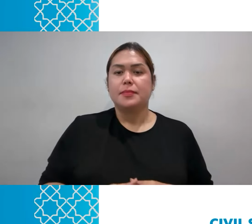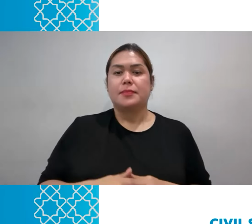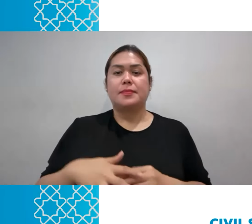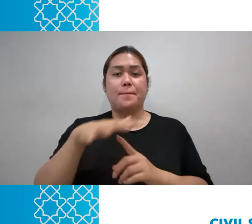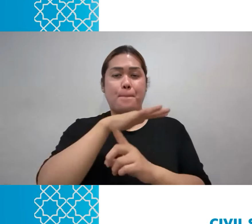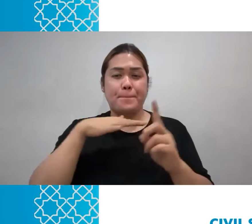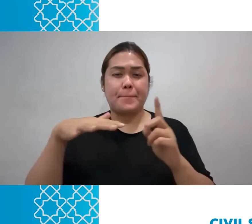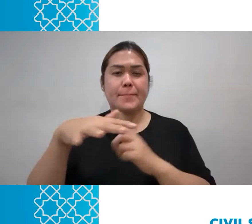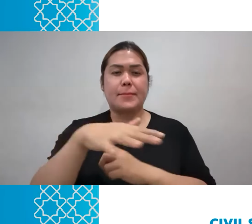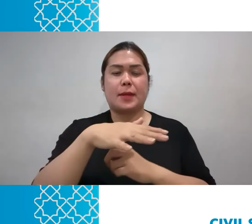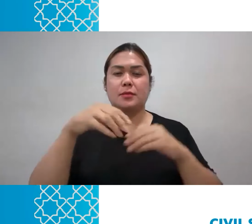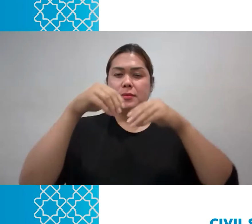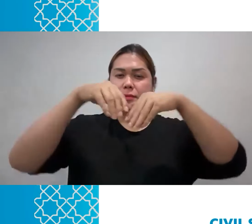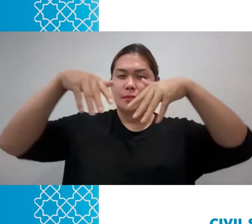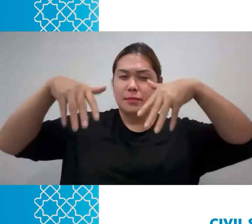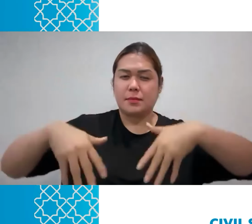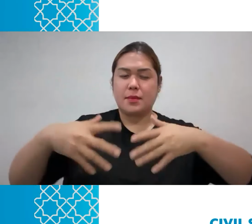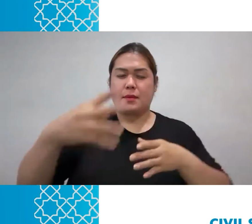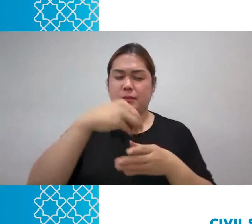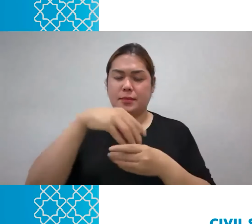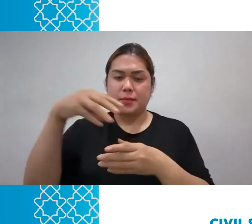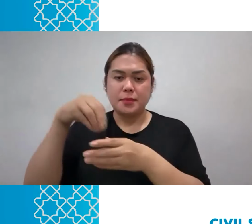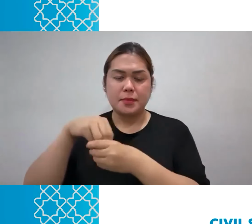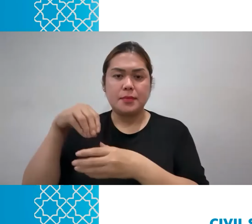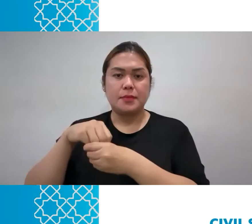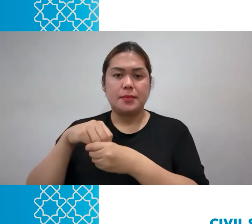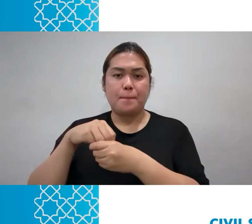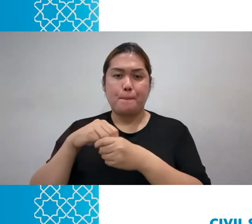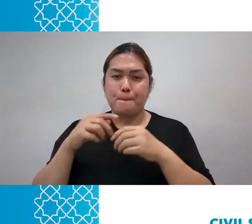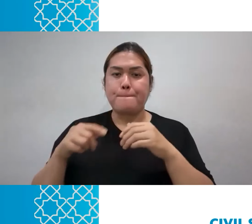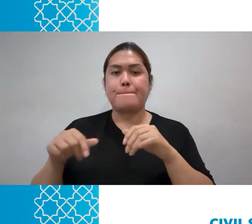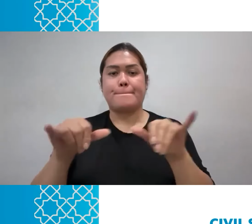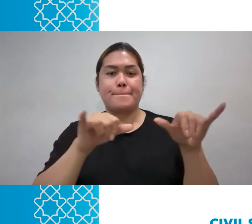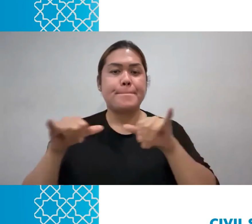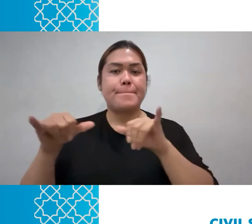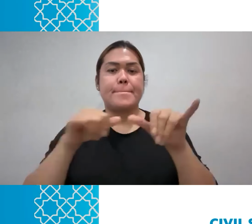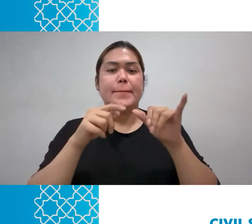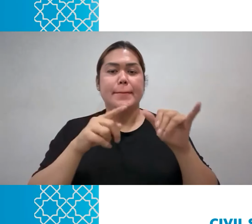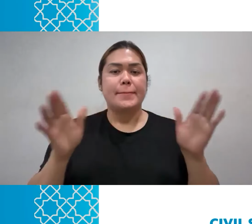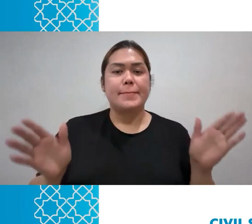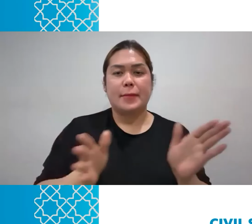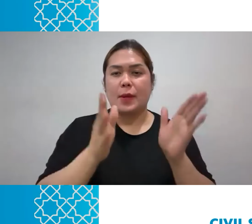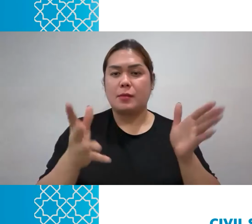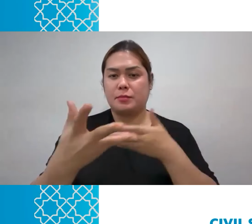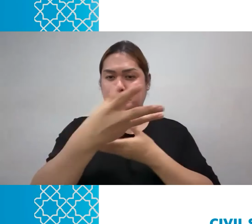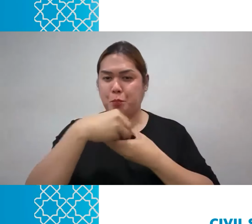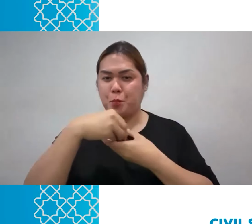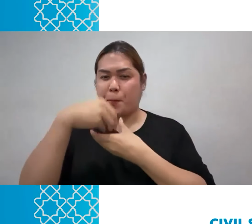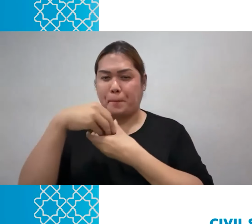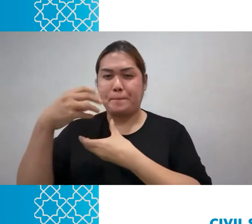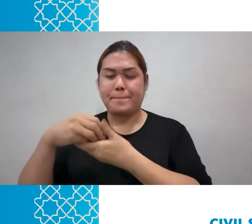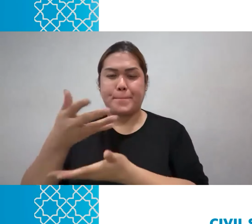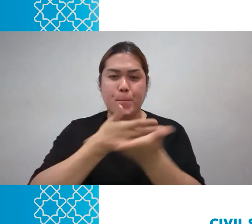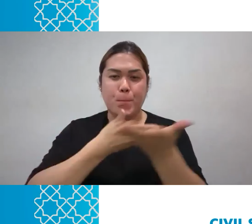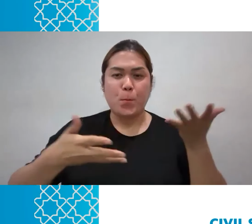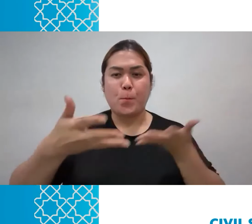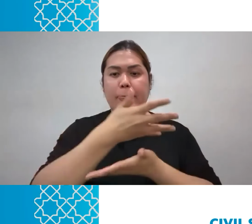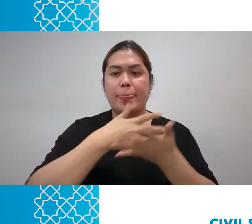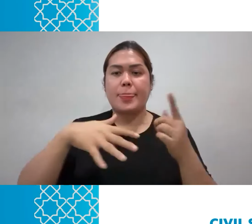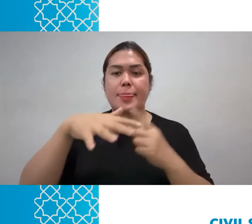include a standard on engagement and stakeholder engagement and